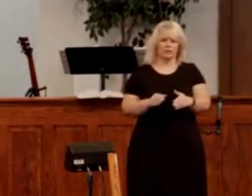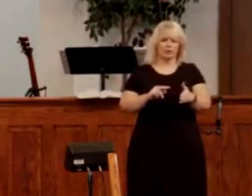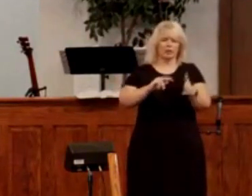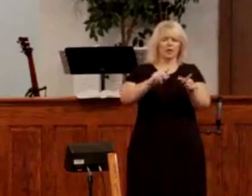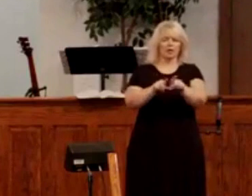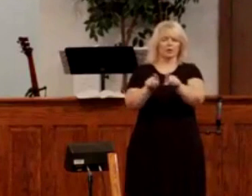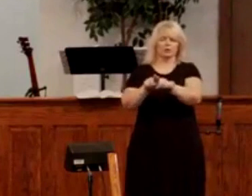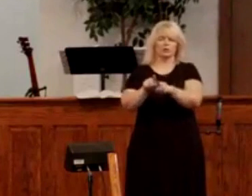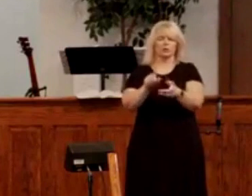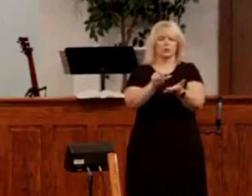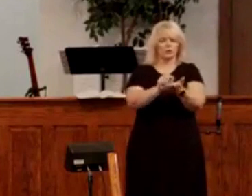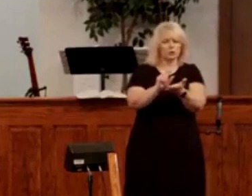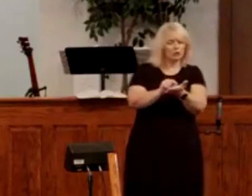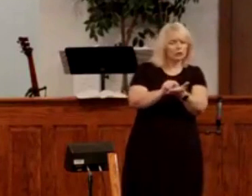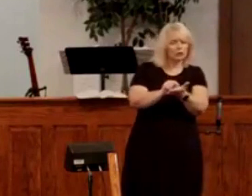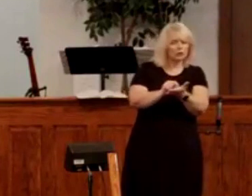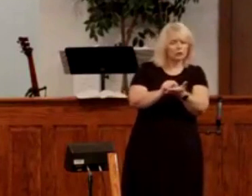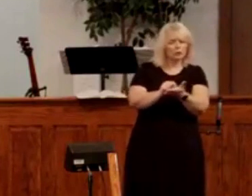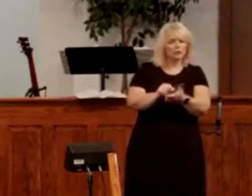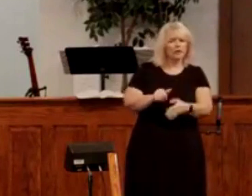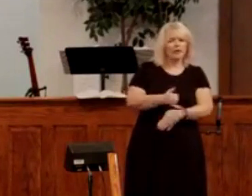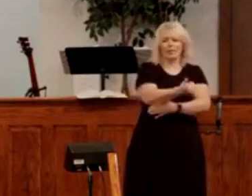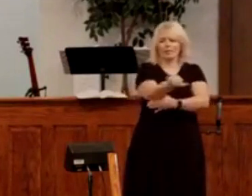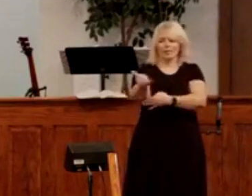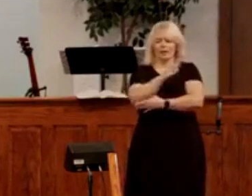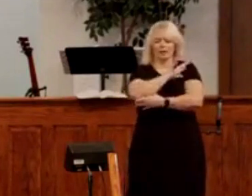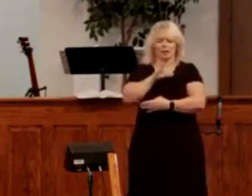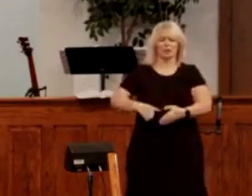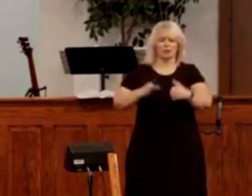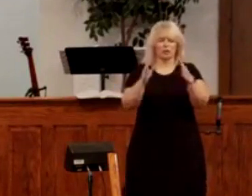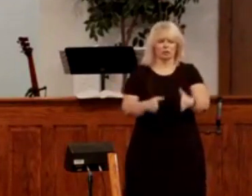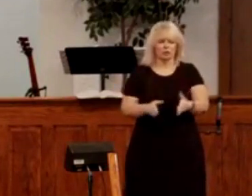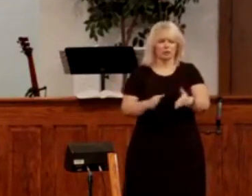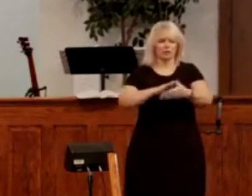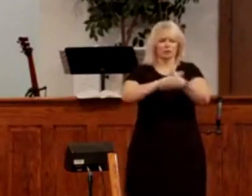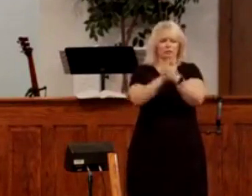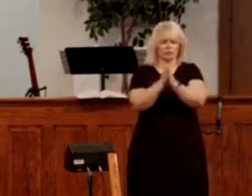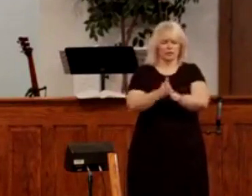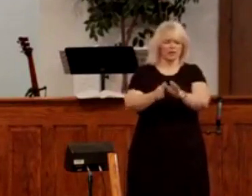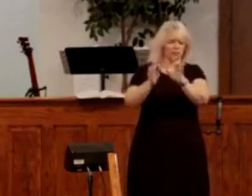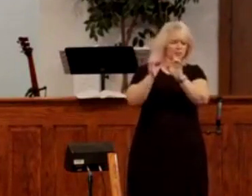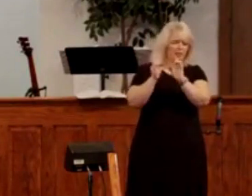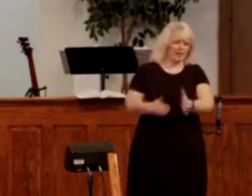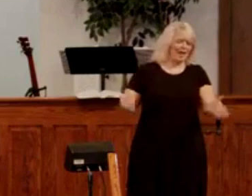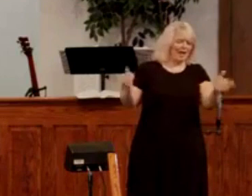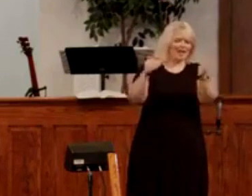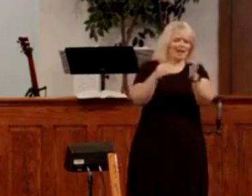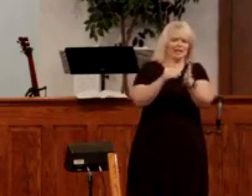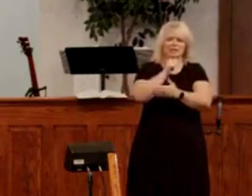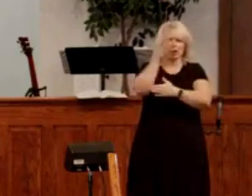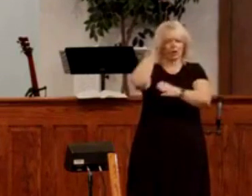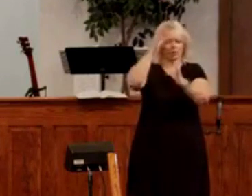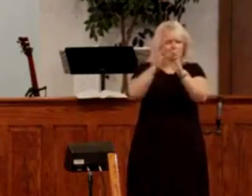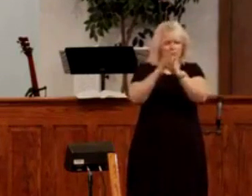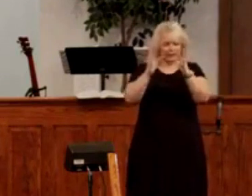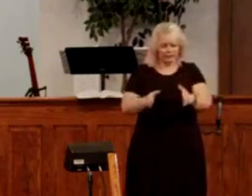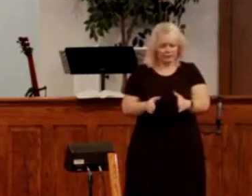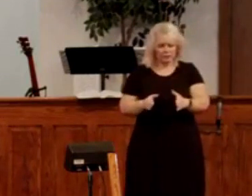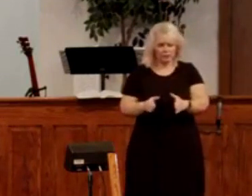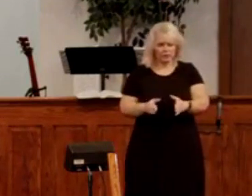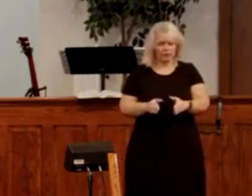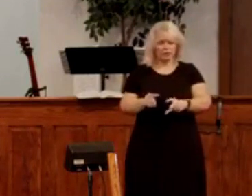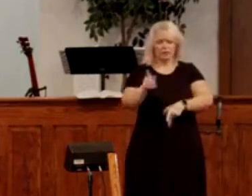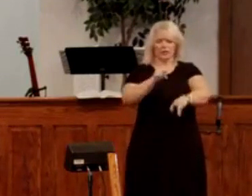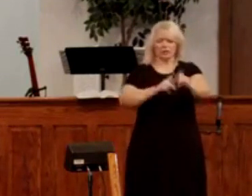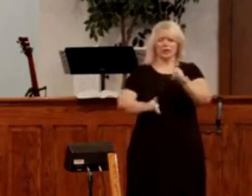Listen to this. They, Christians, have become hostile to unbelievers, the very ones God has